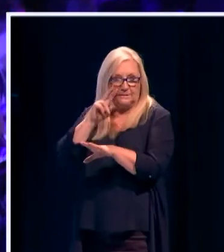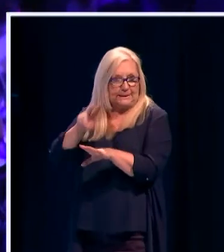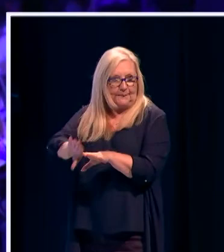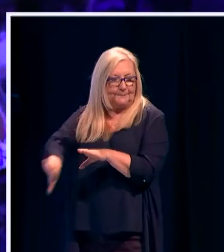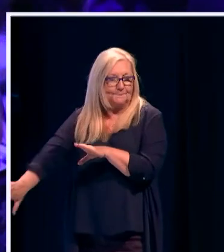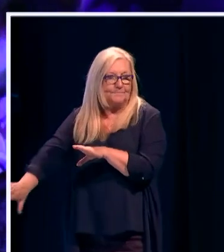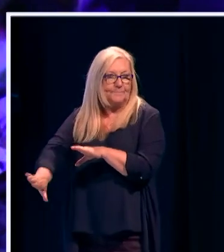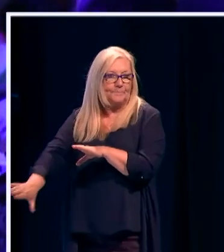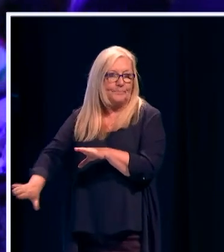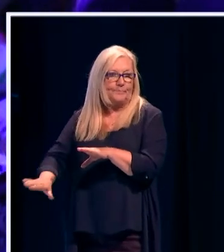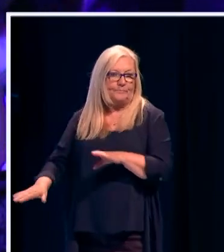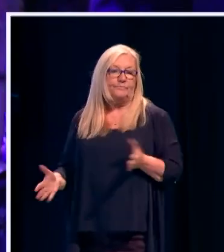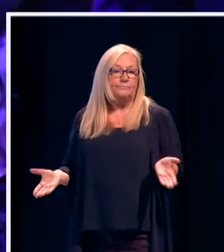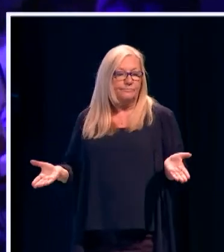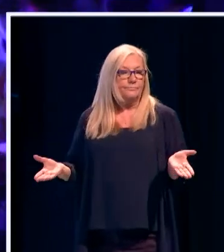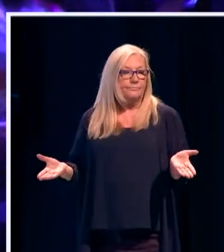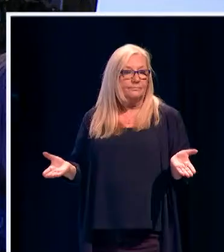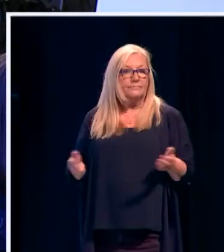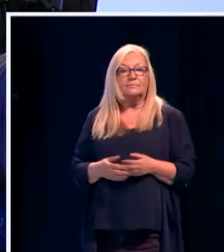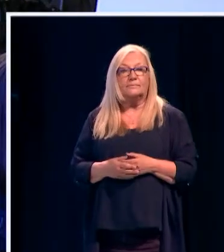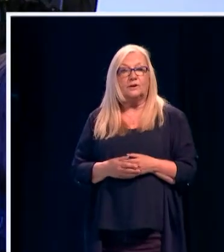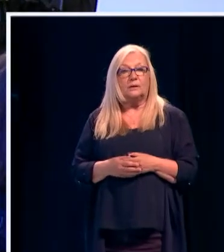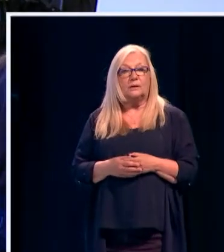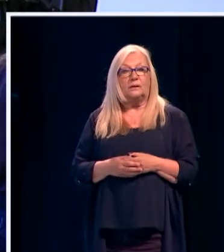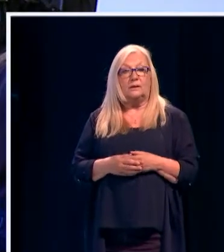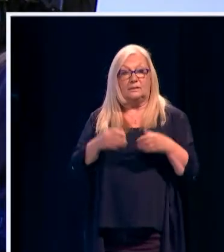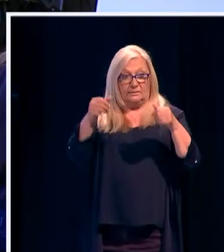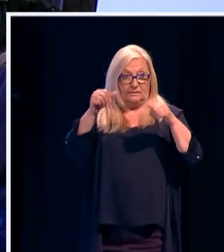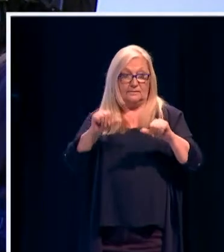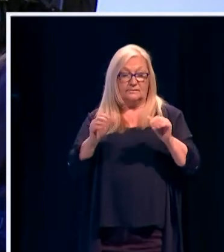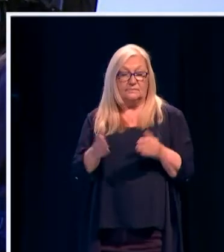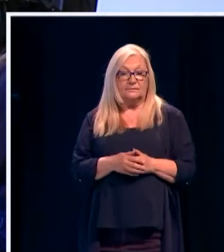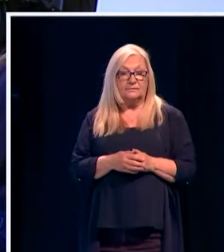Thank you. We'll go maybe to the next question, please.